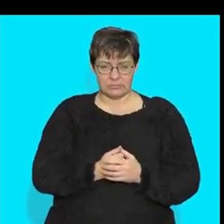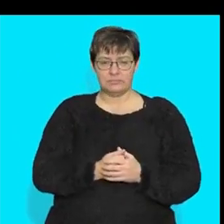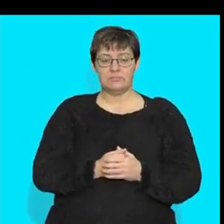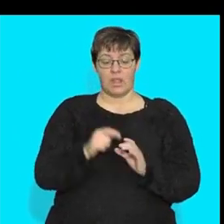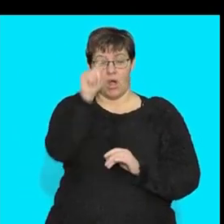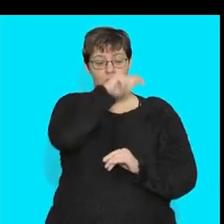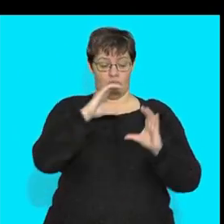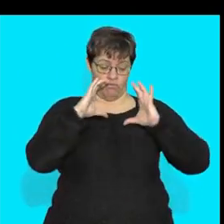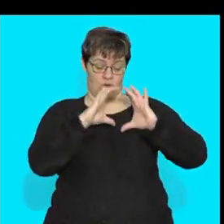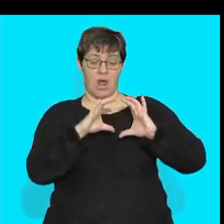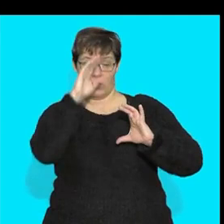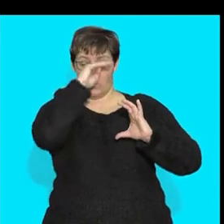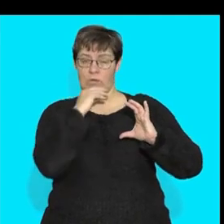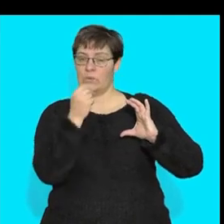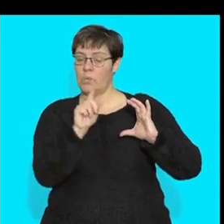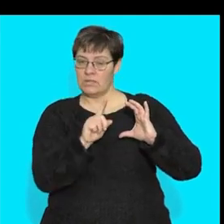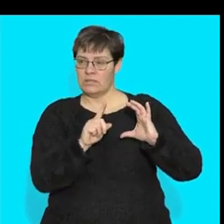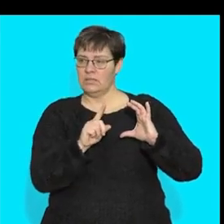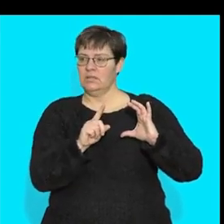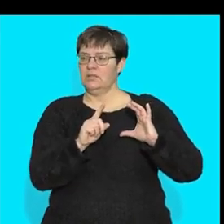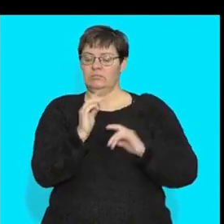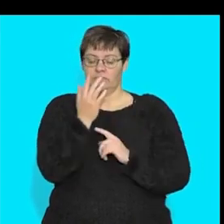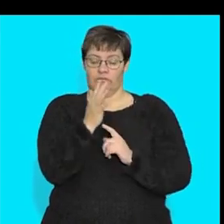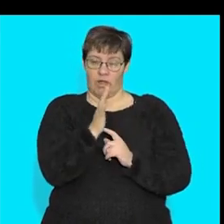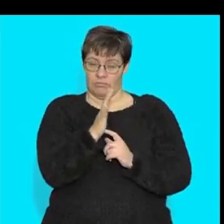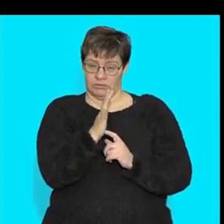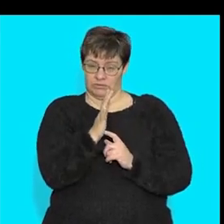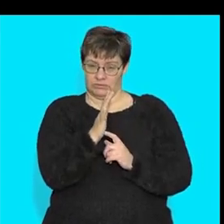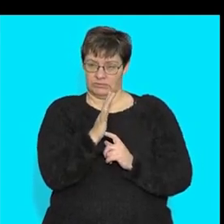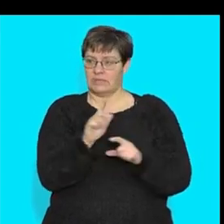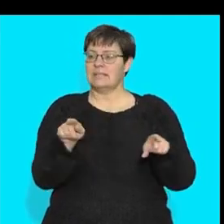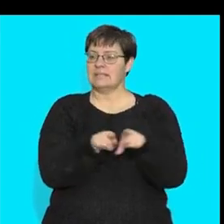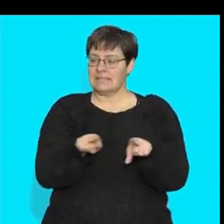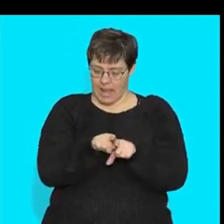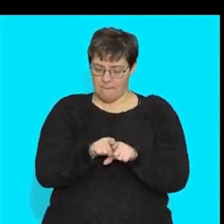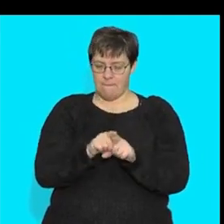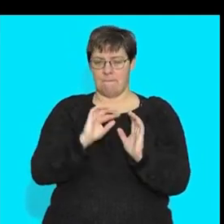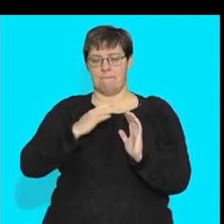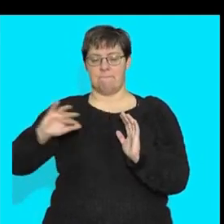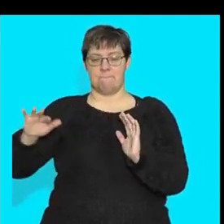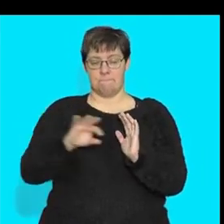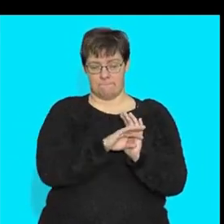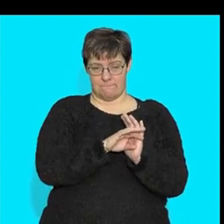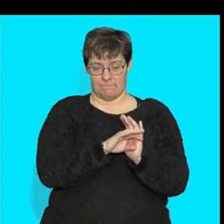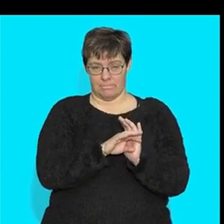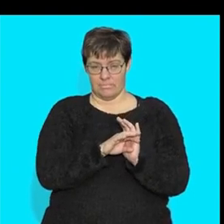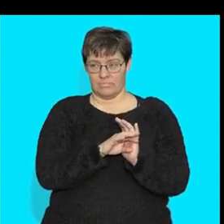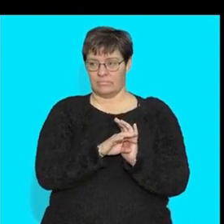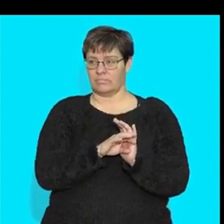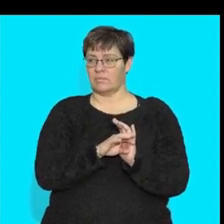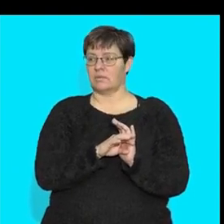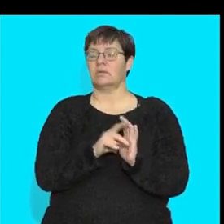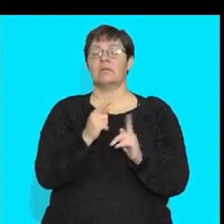what this round window does, it starts to vibrate at the same frequency that